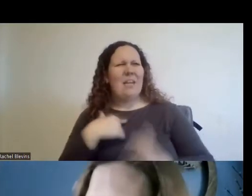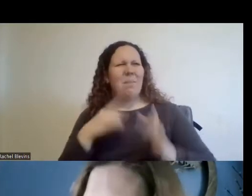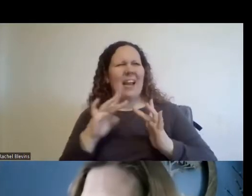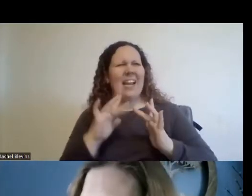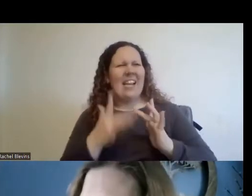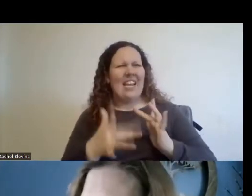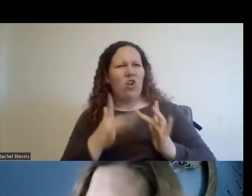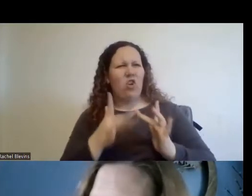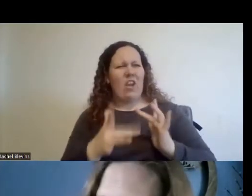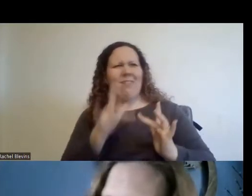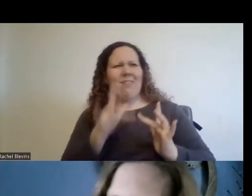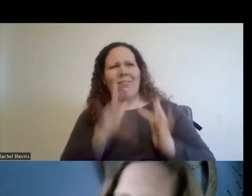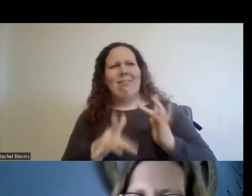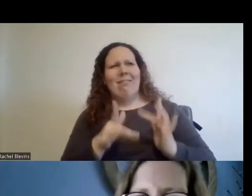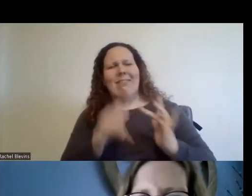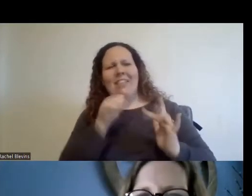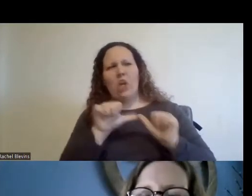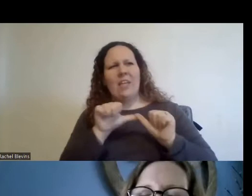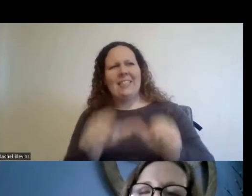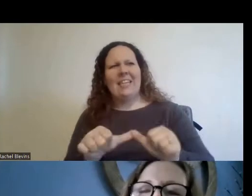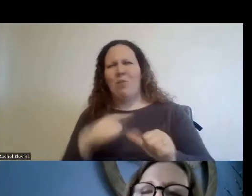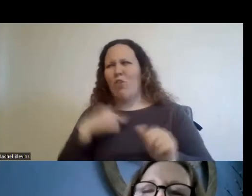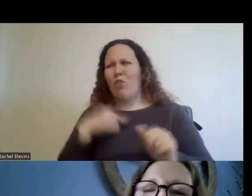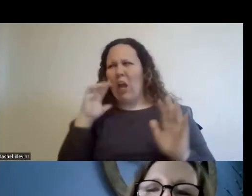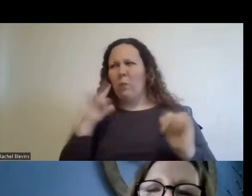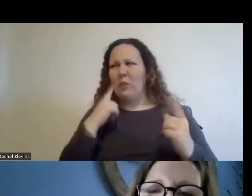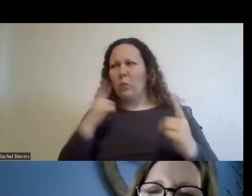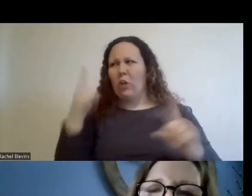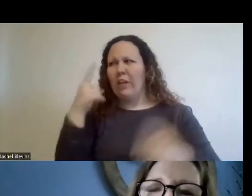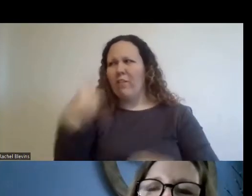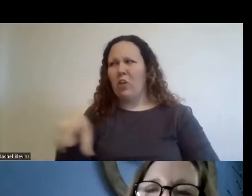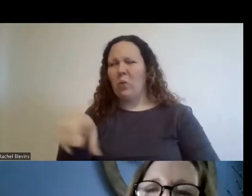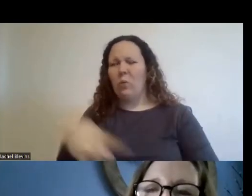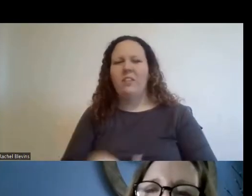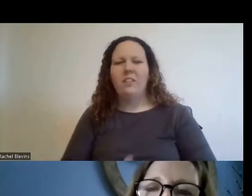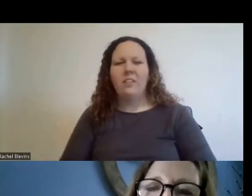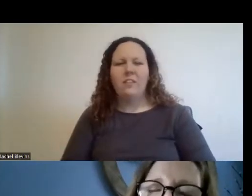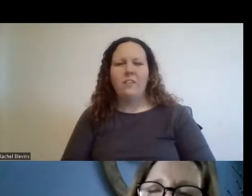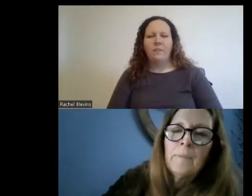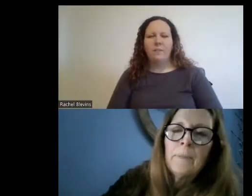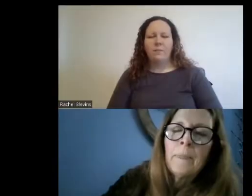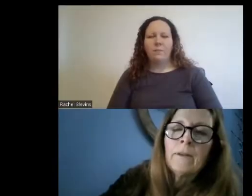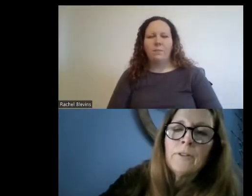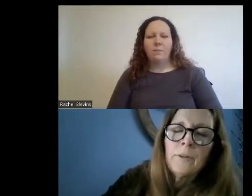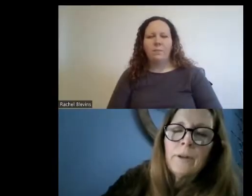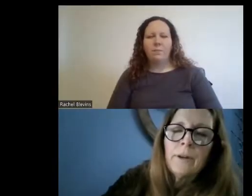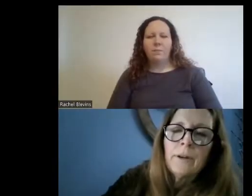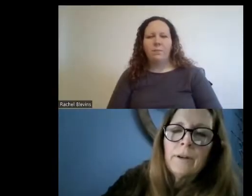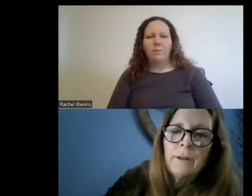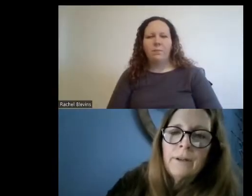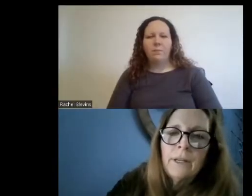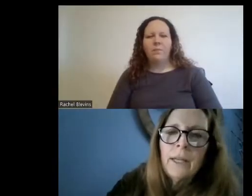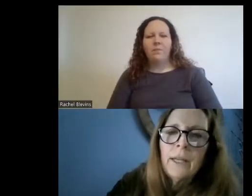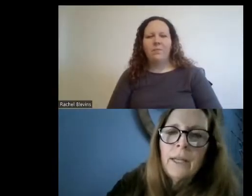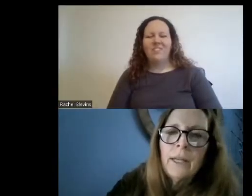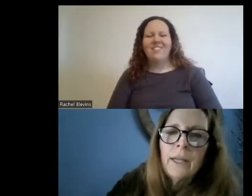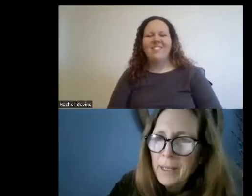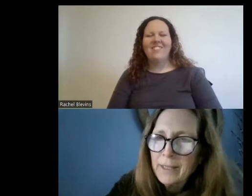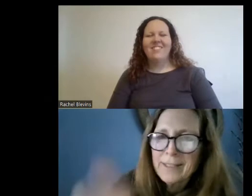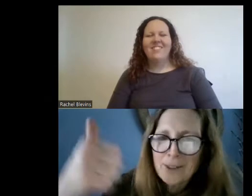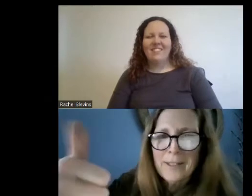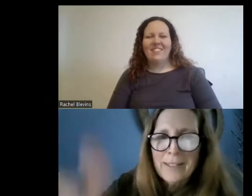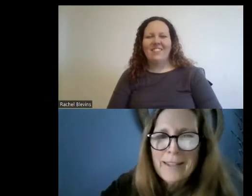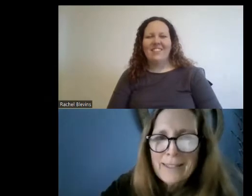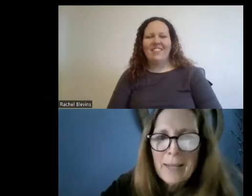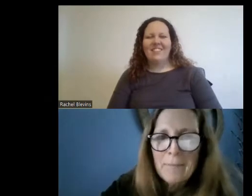hope it's working for you guys. So it sends it through to the incus, the